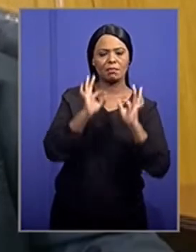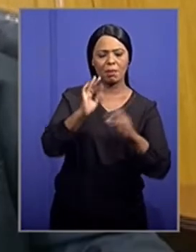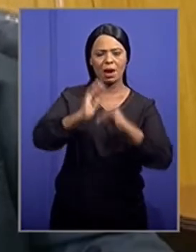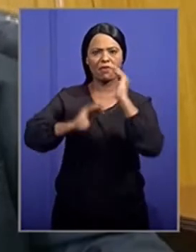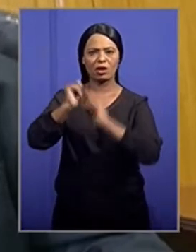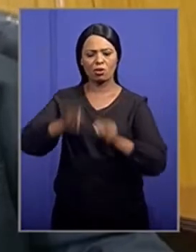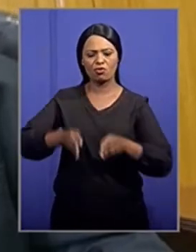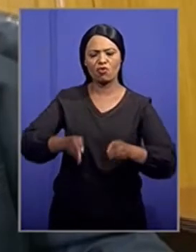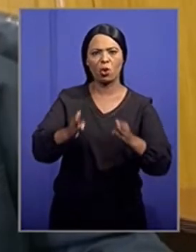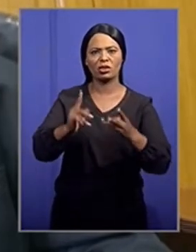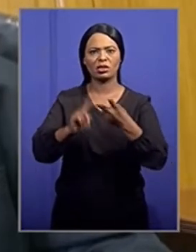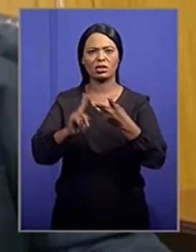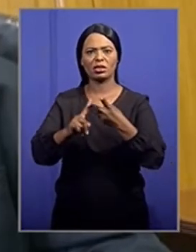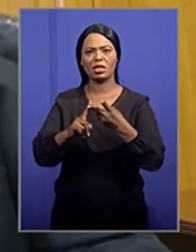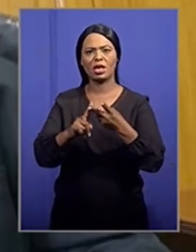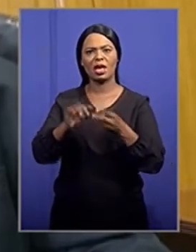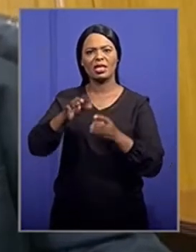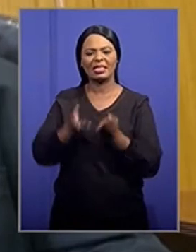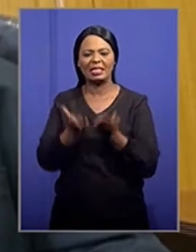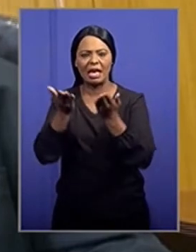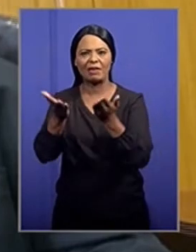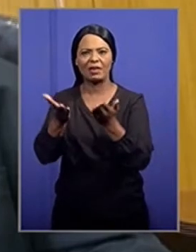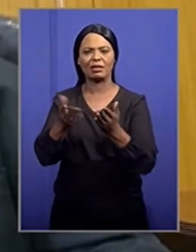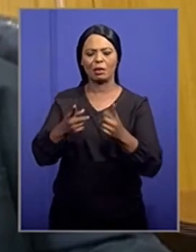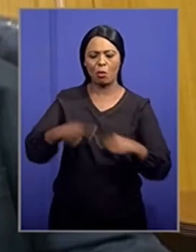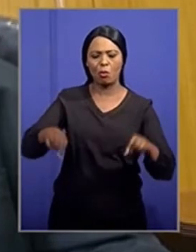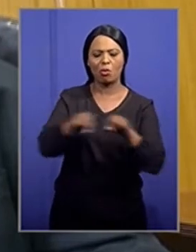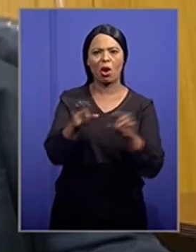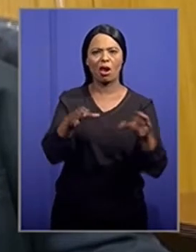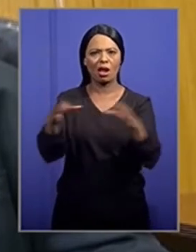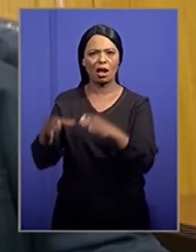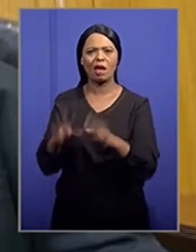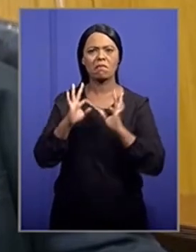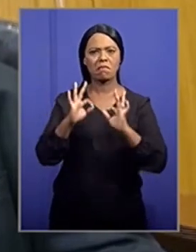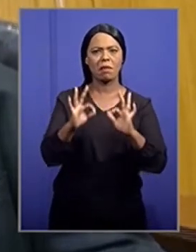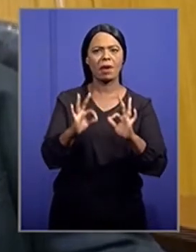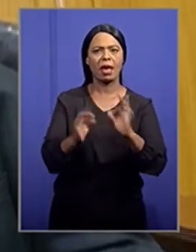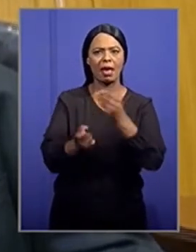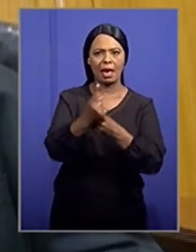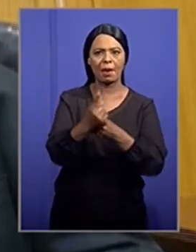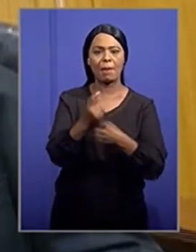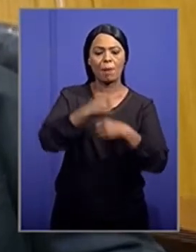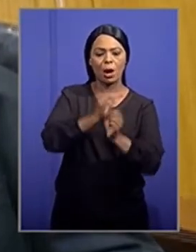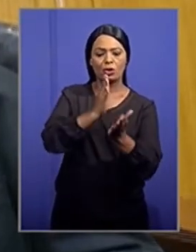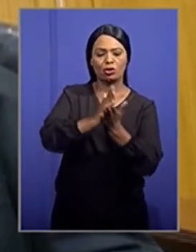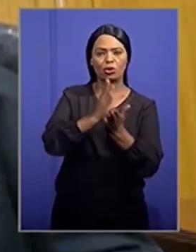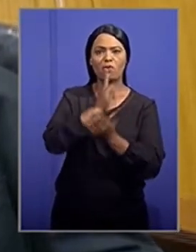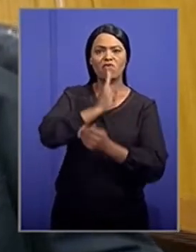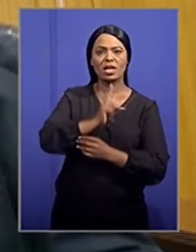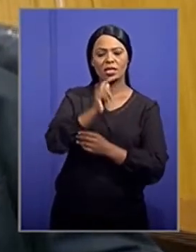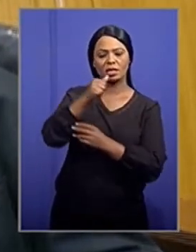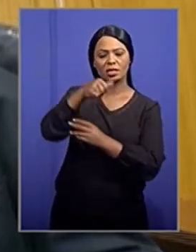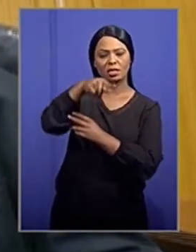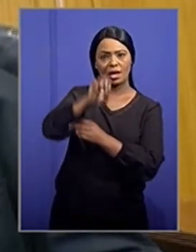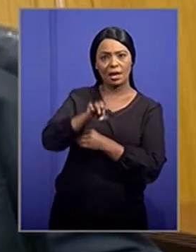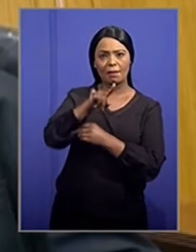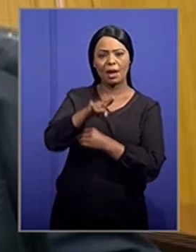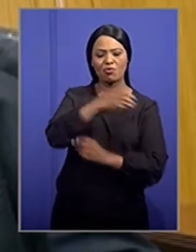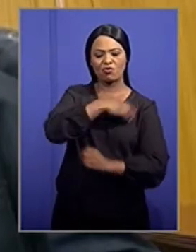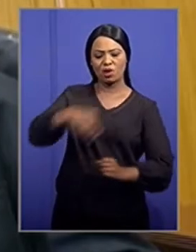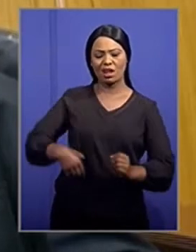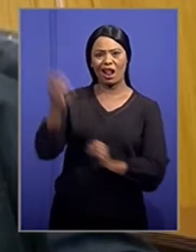roads, port services, and also ensuring that the red tape that the President spoke about in doing